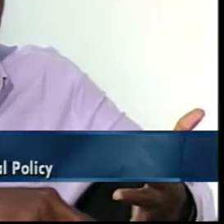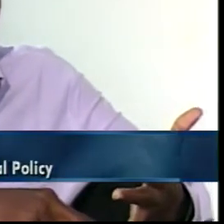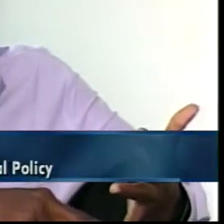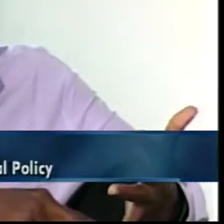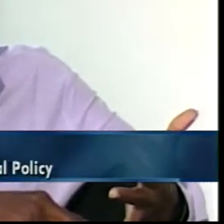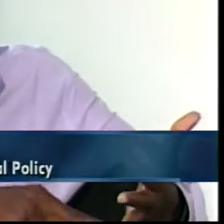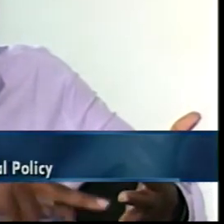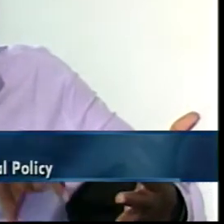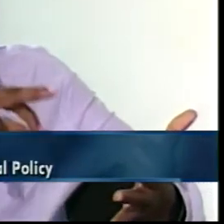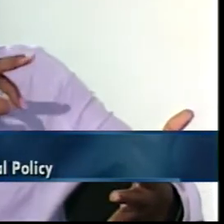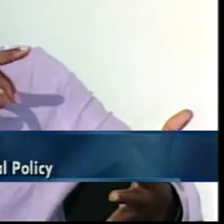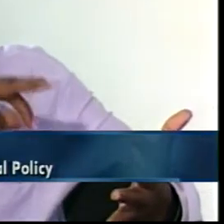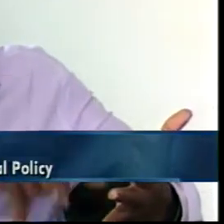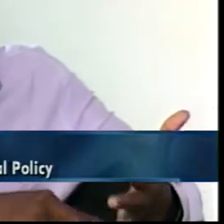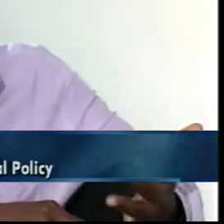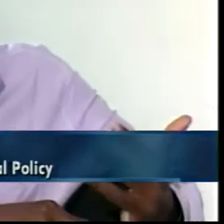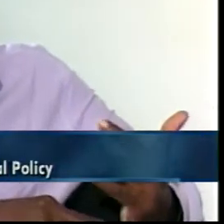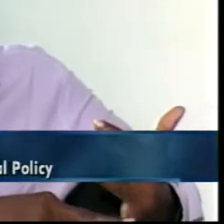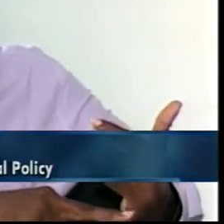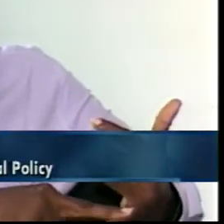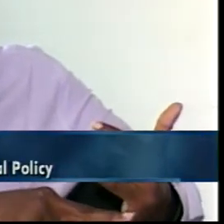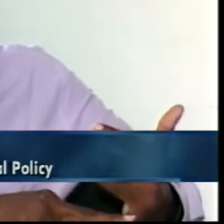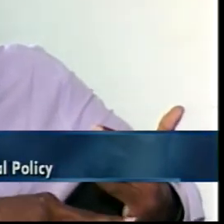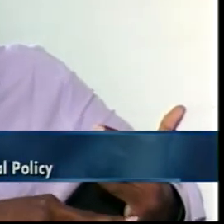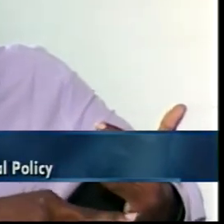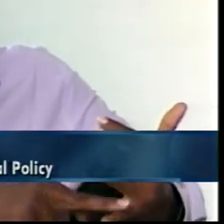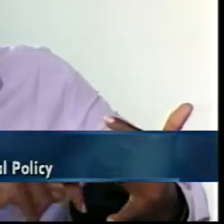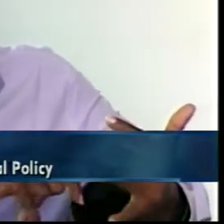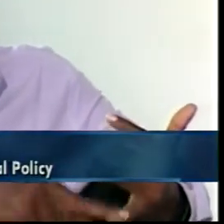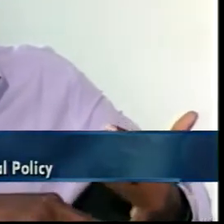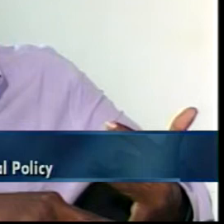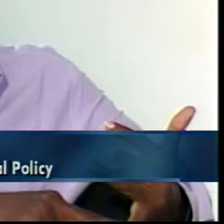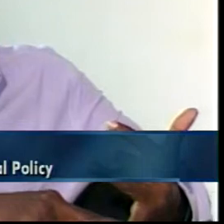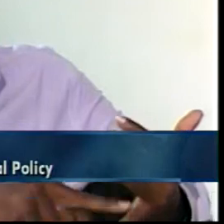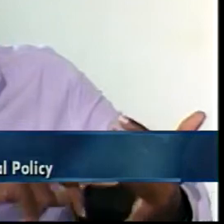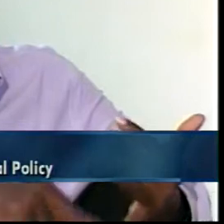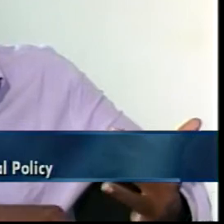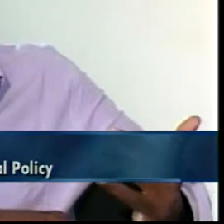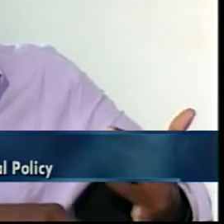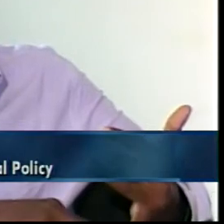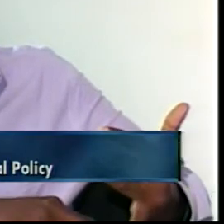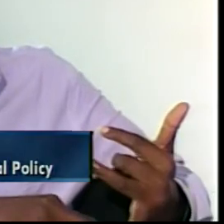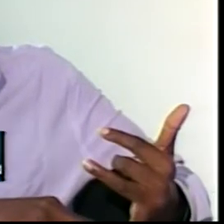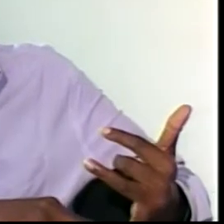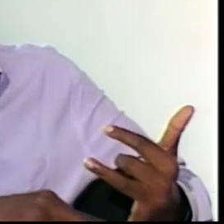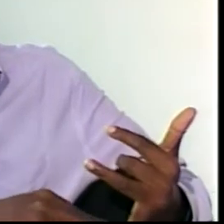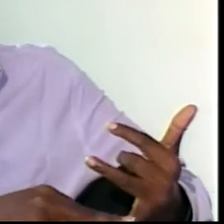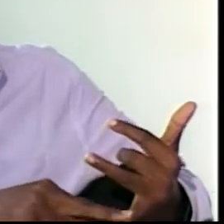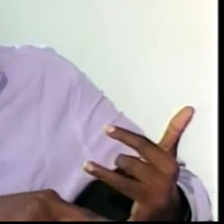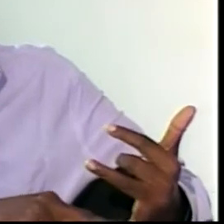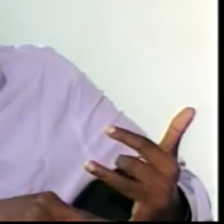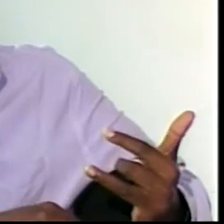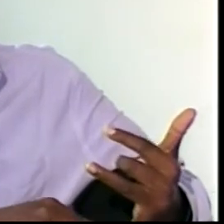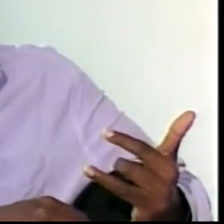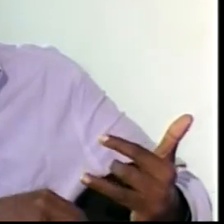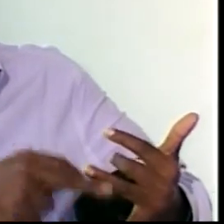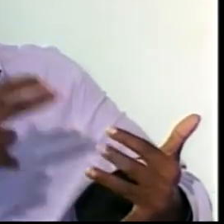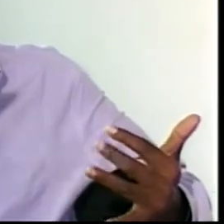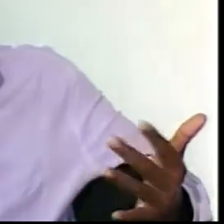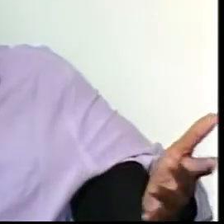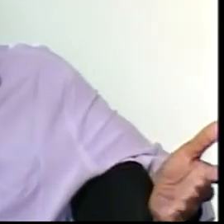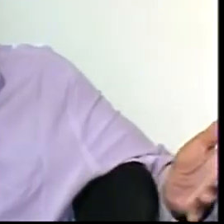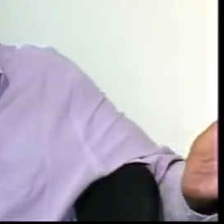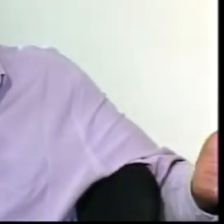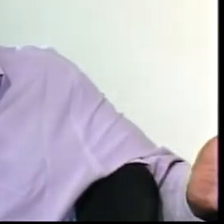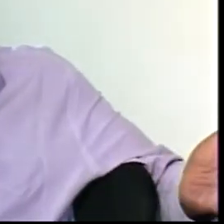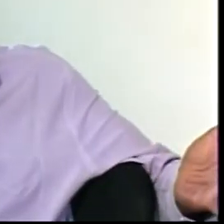serious decision about the non-importation of junk food and stop talking and being hypocritical on why importing and then telling people